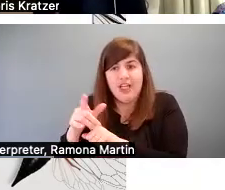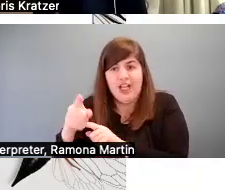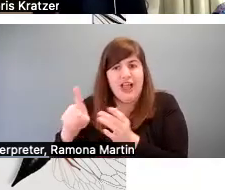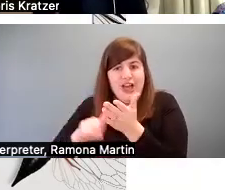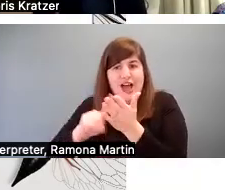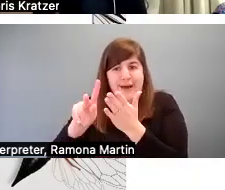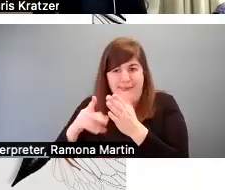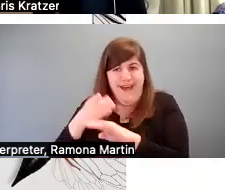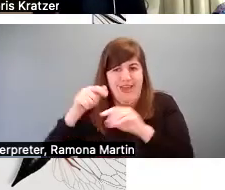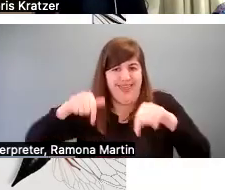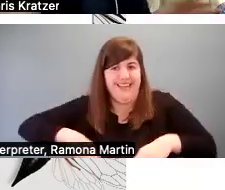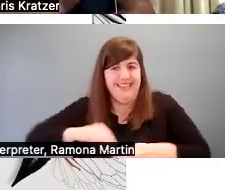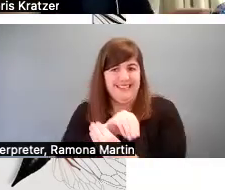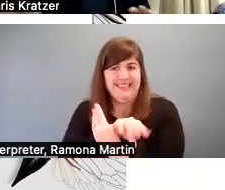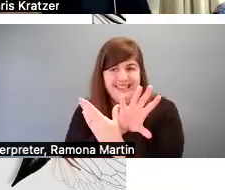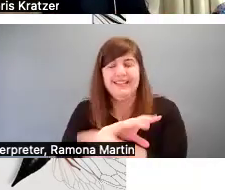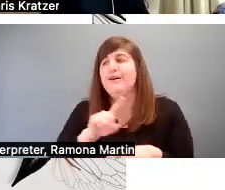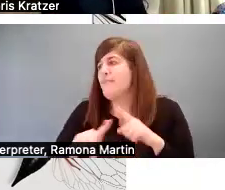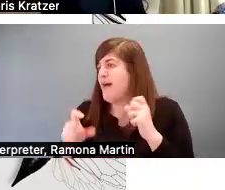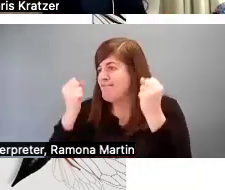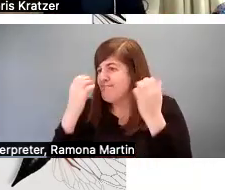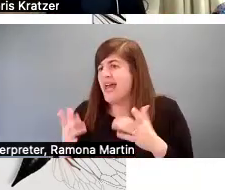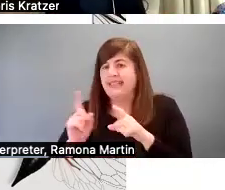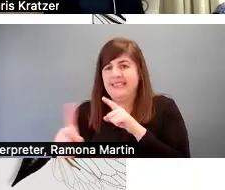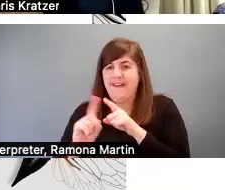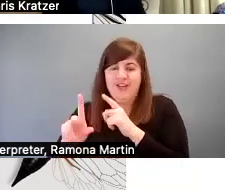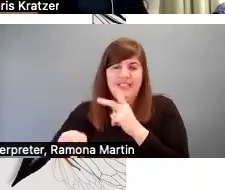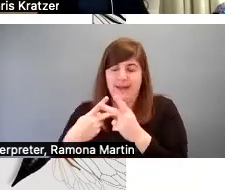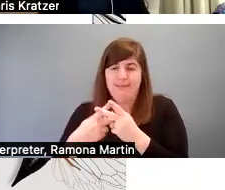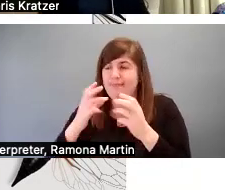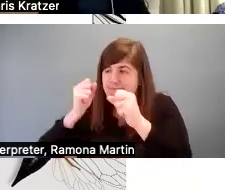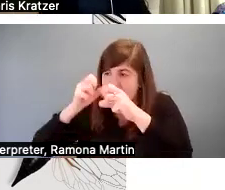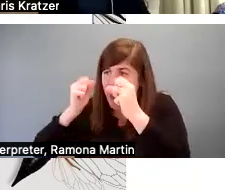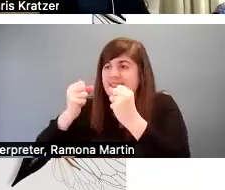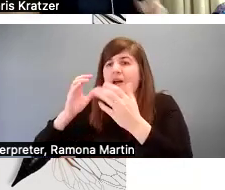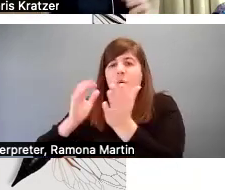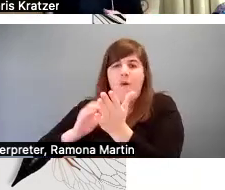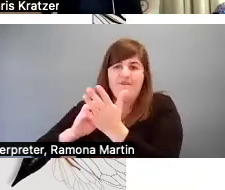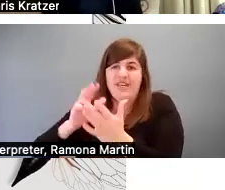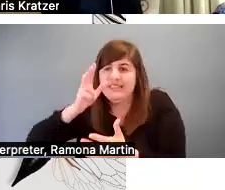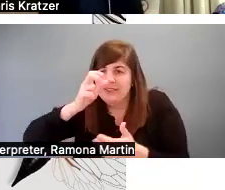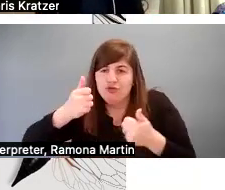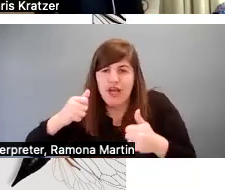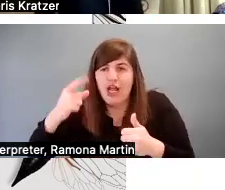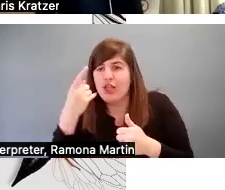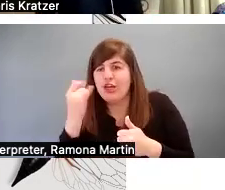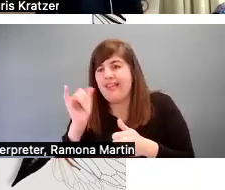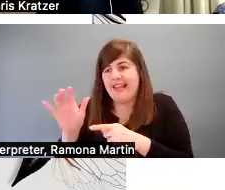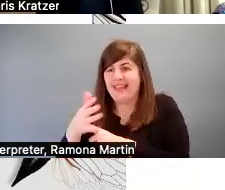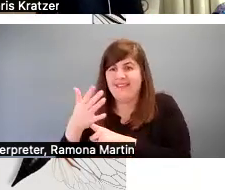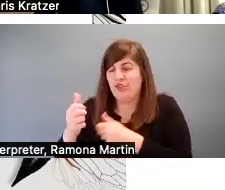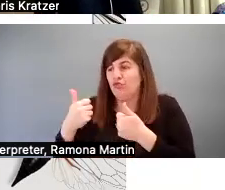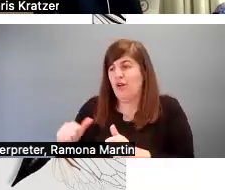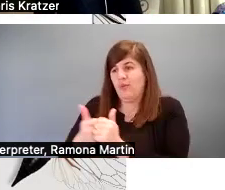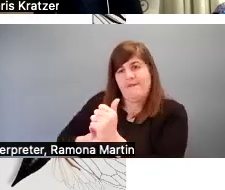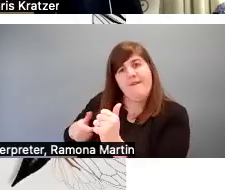this. But yeah, there's lots of different types. It's amazing how often insects try to look like leaves to keep from